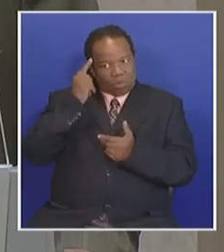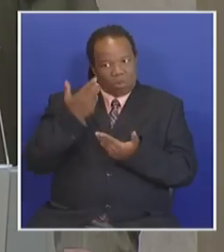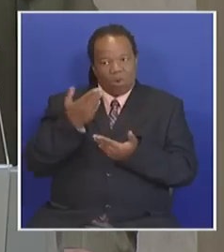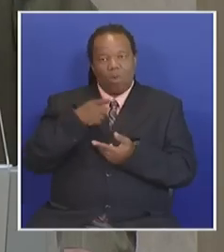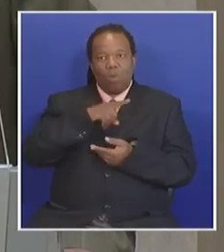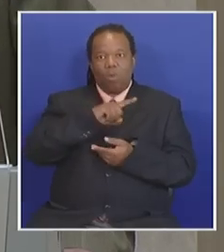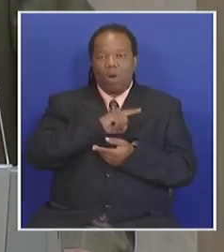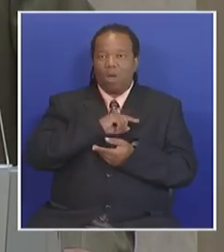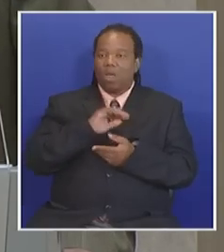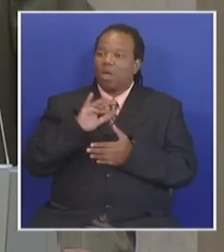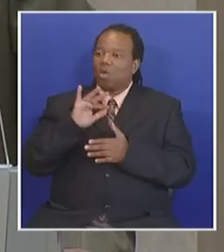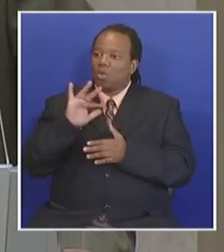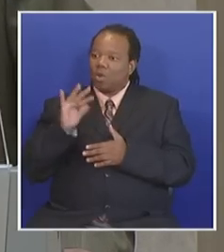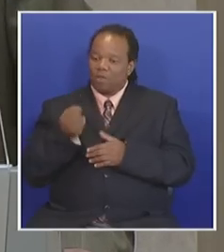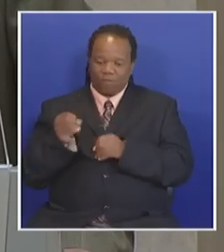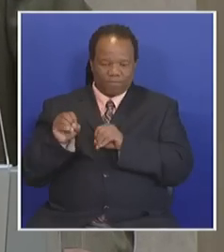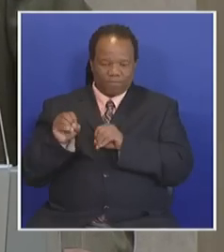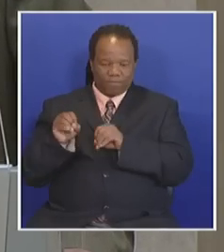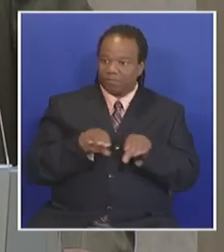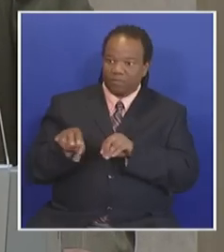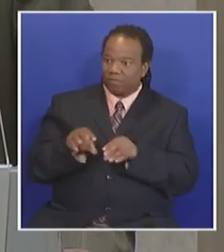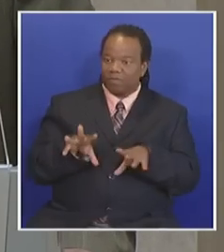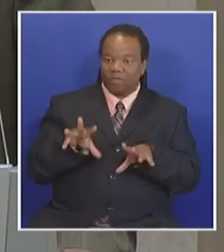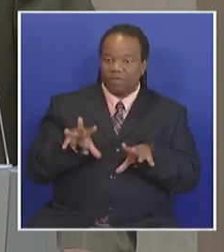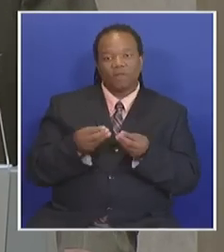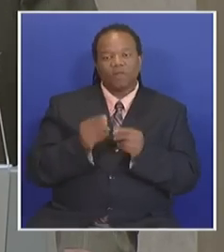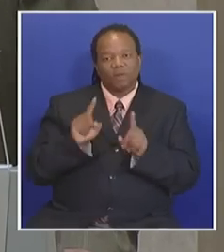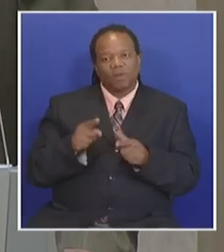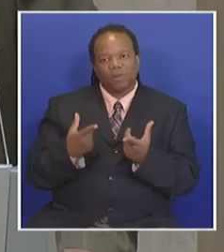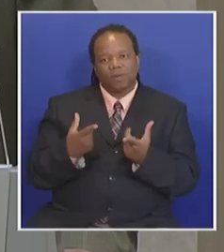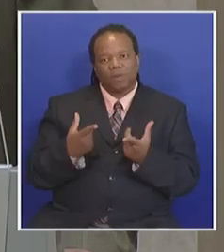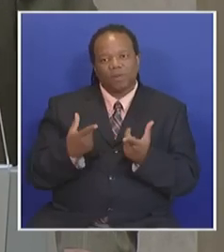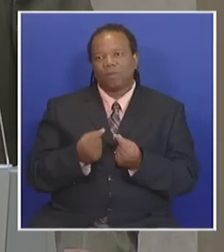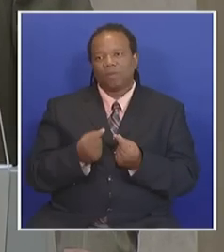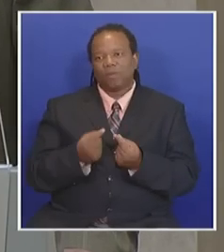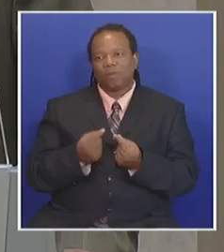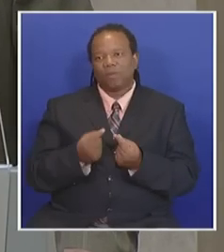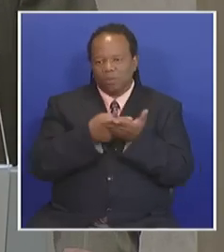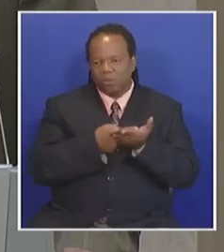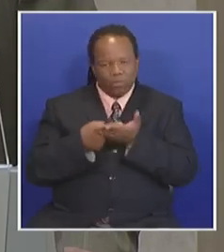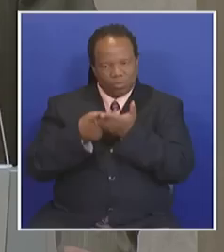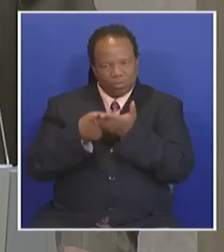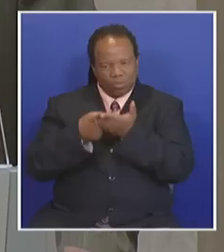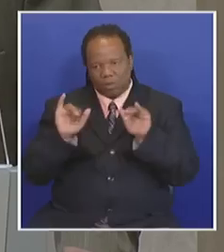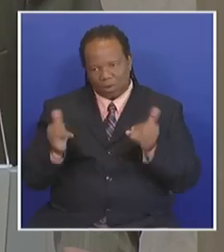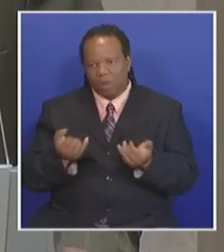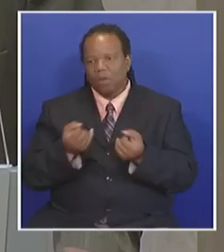been deprived of certain things. We need to talk about these things in order for them to